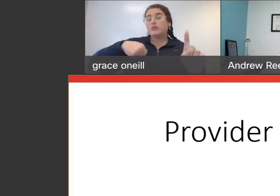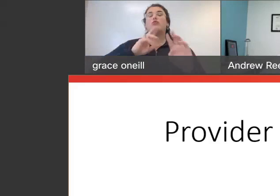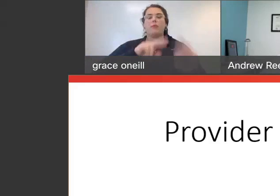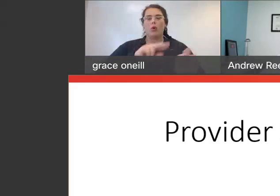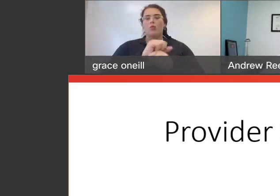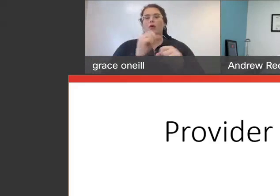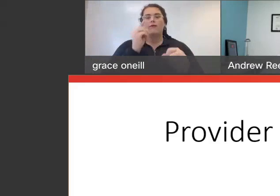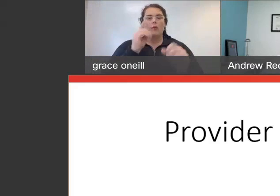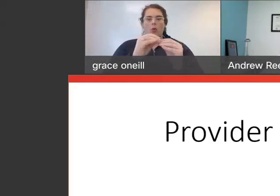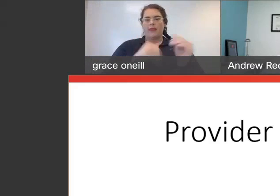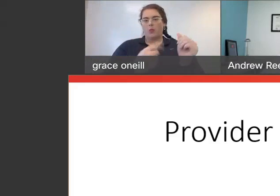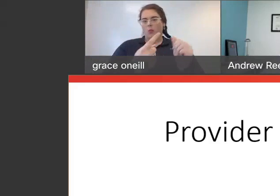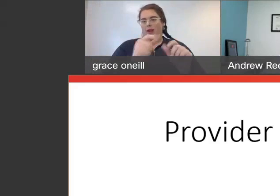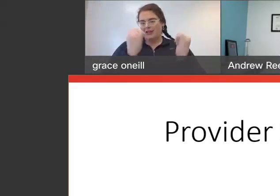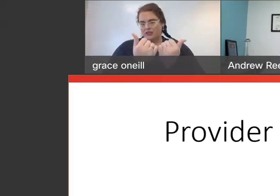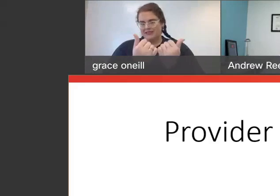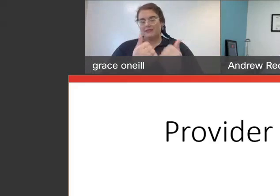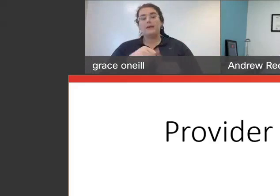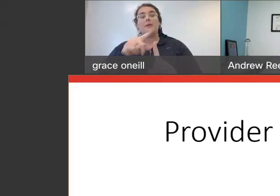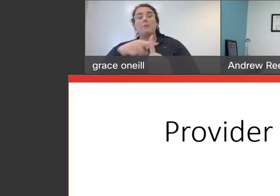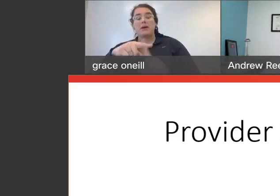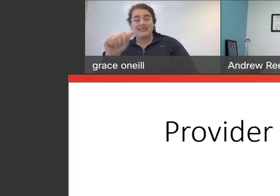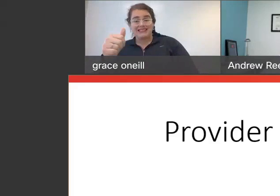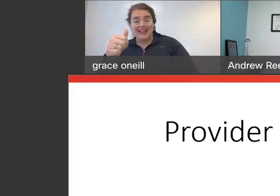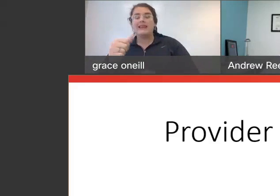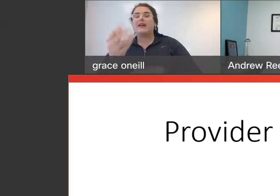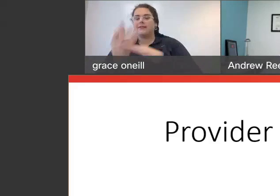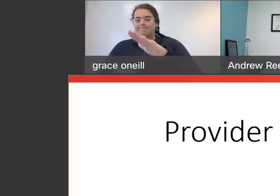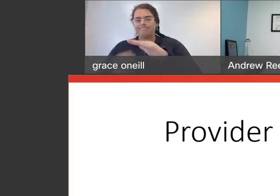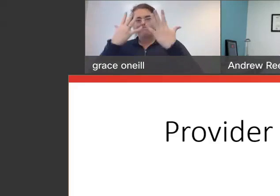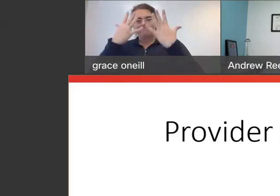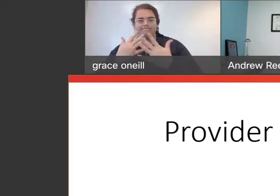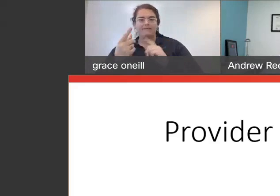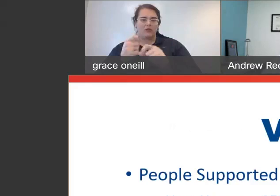agency, and 10 provider staff have died from COVID.